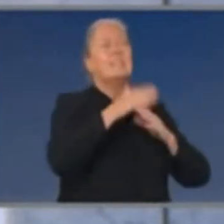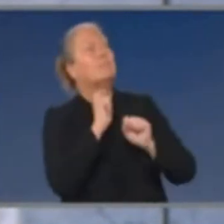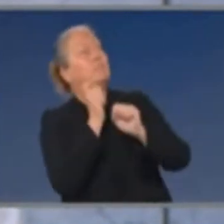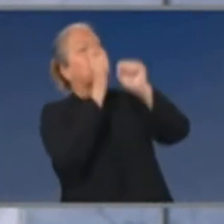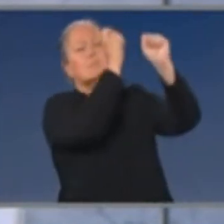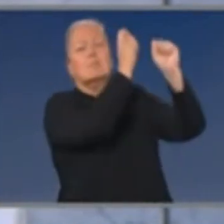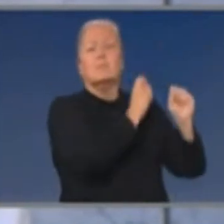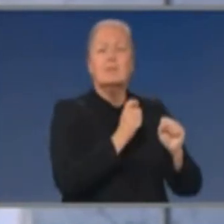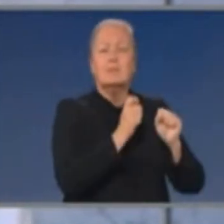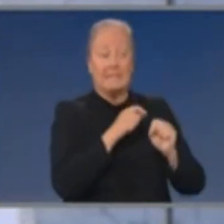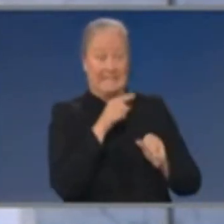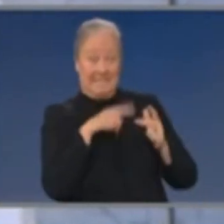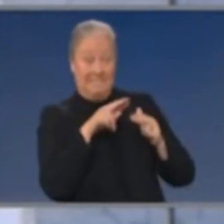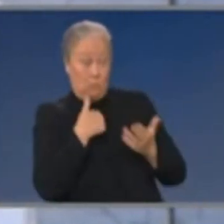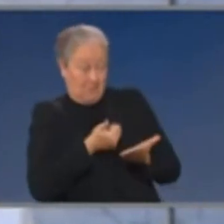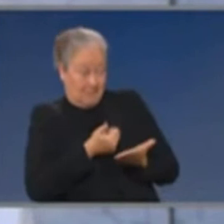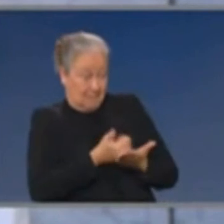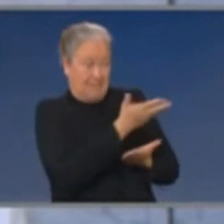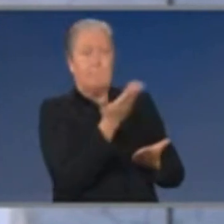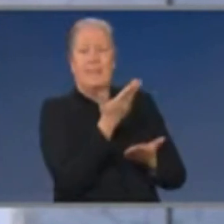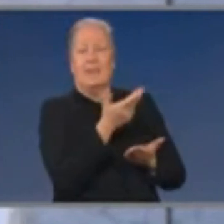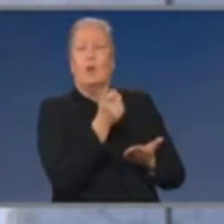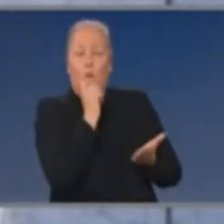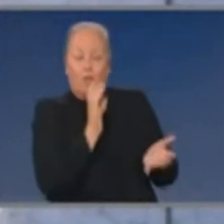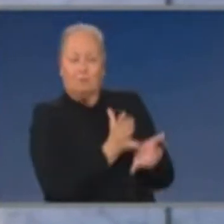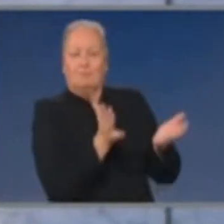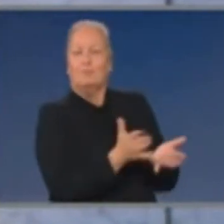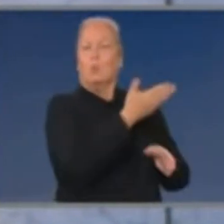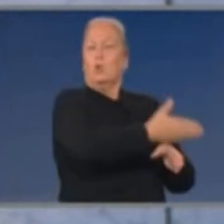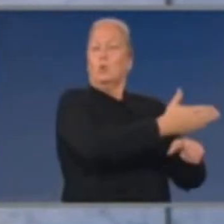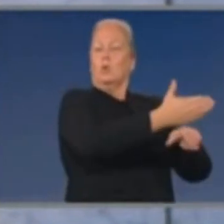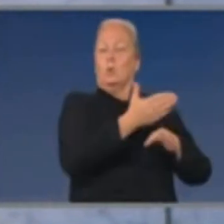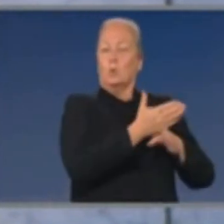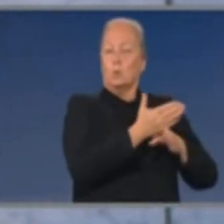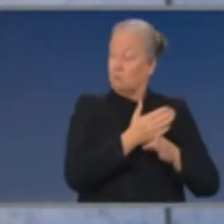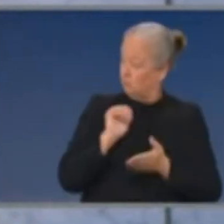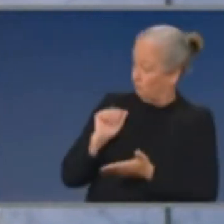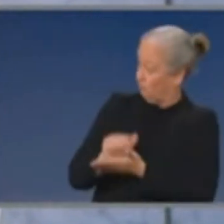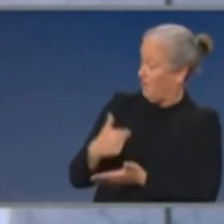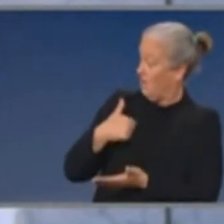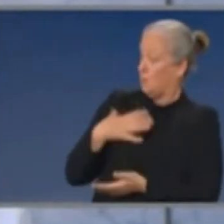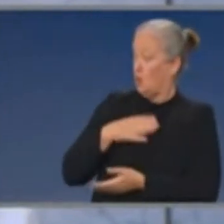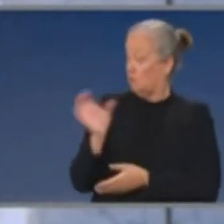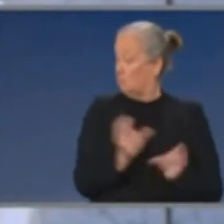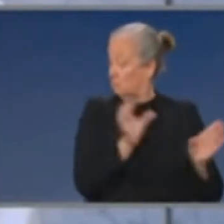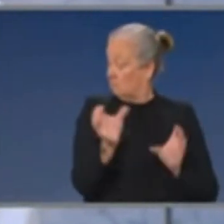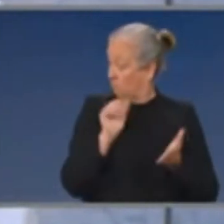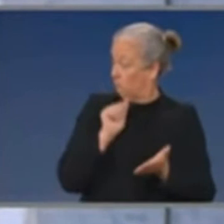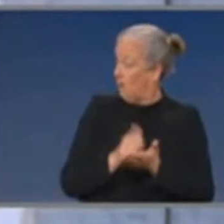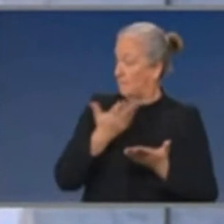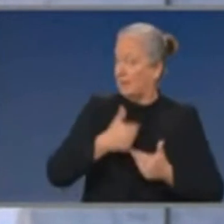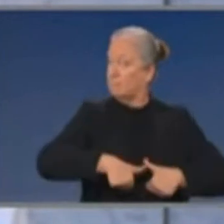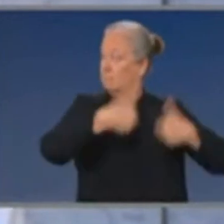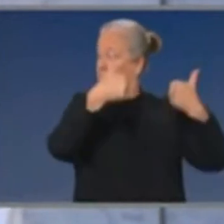on infrastructure, you create jobs, and certainly that is something that we've been working very well, I would say, Prime Minister, with the McGowan government to bring